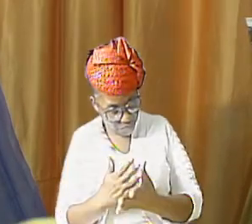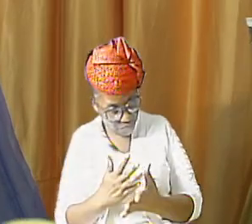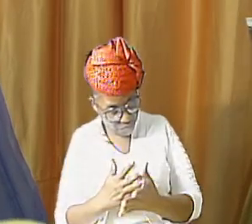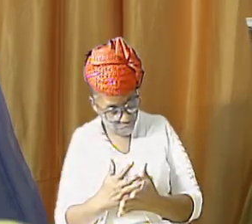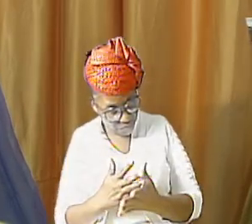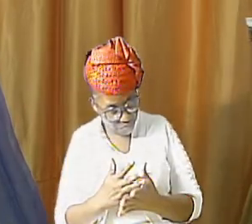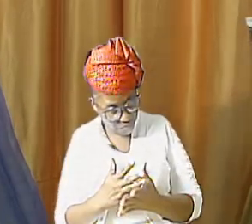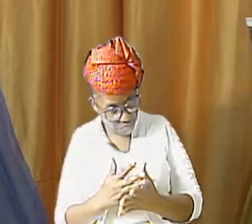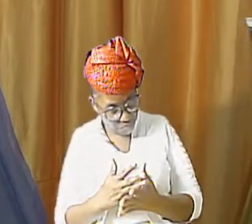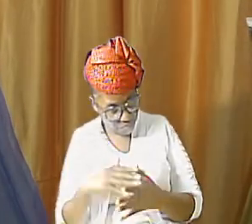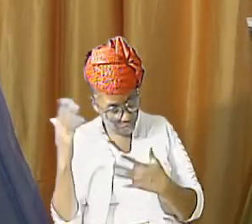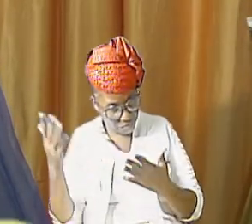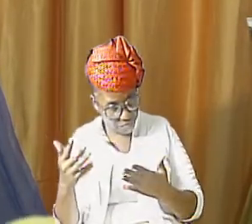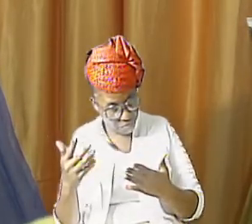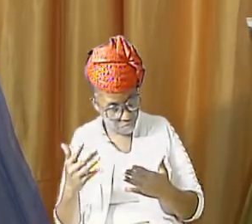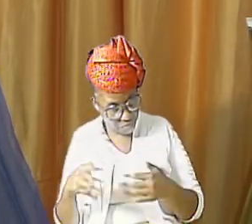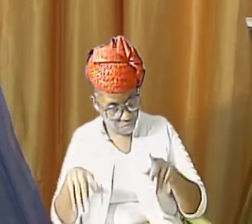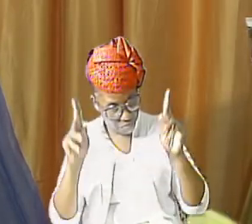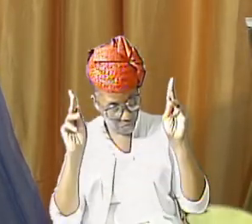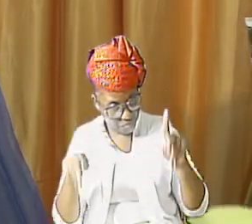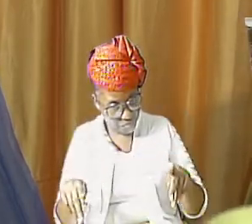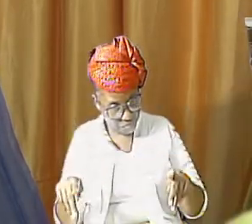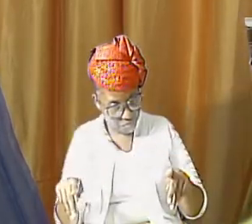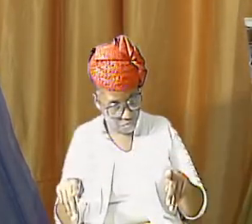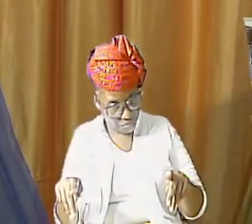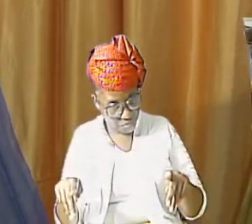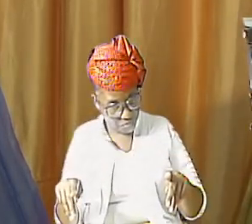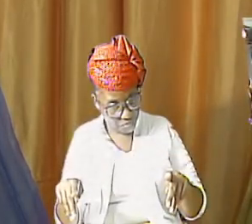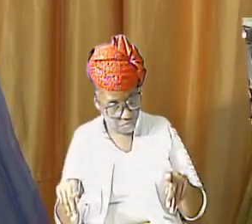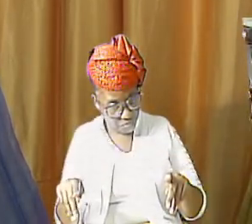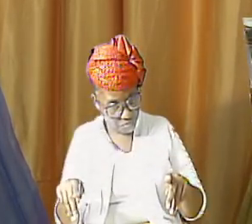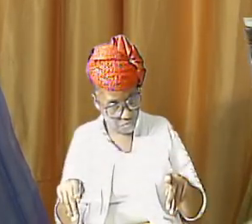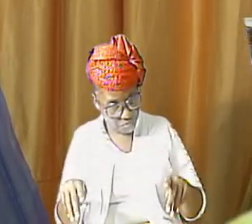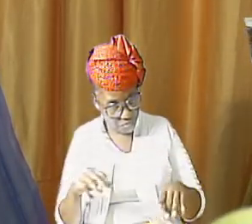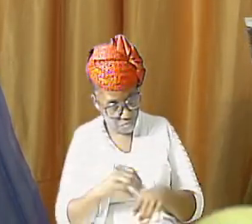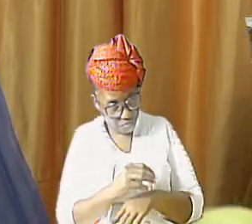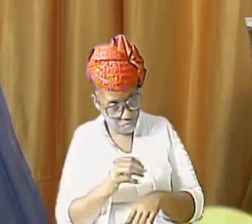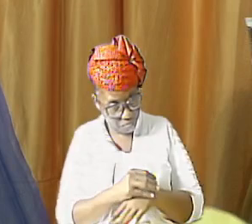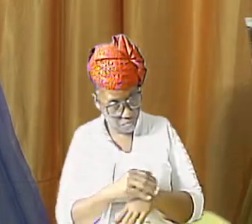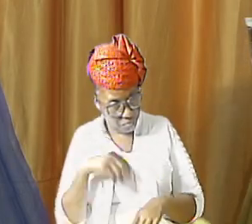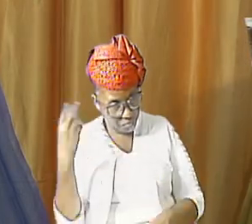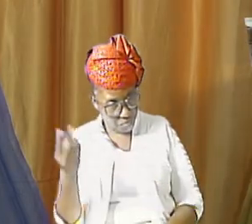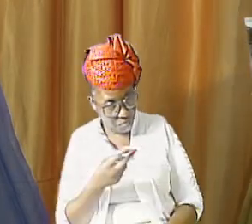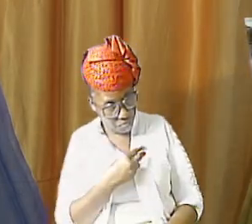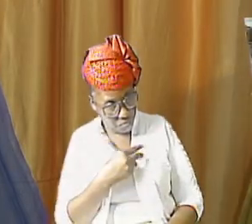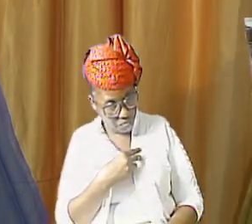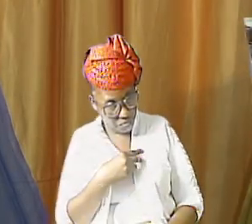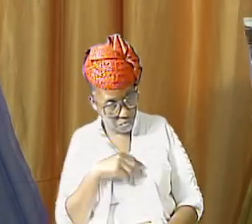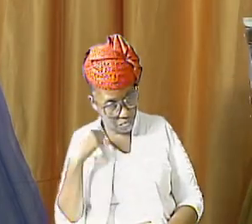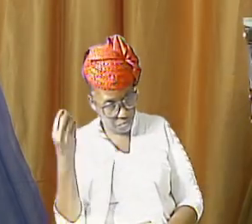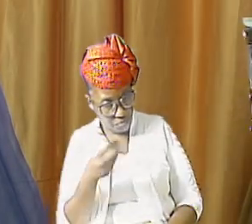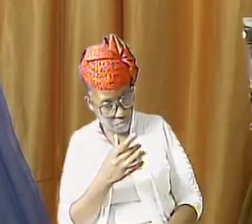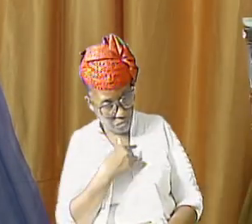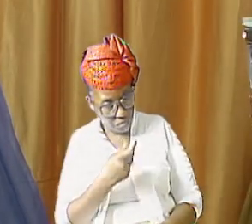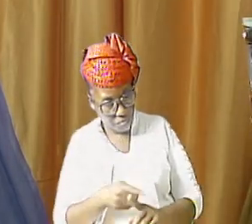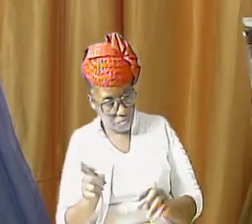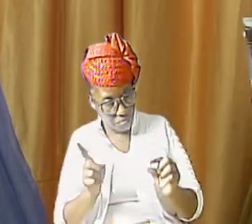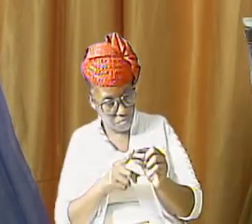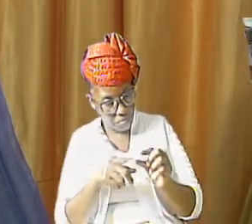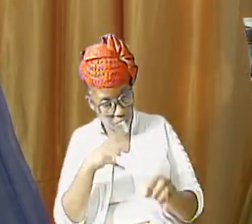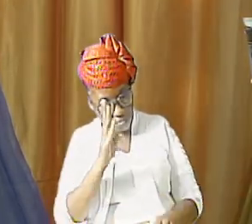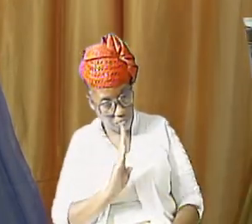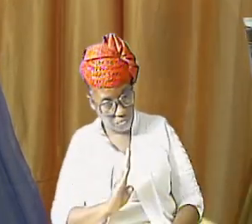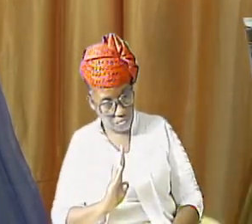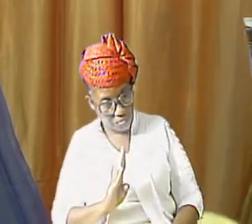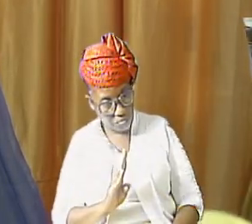delay, I bring to the podium to minister to us for the next few moments, to minister to our hearts from the Word of